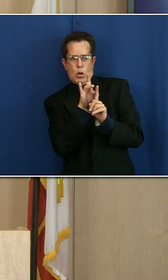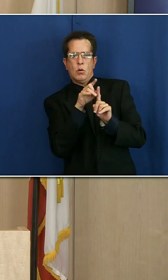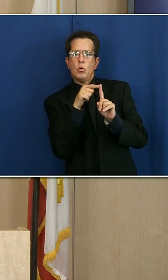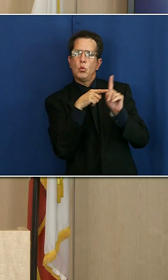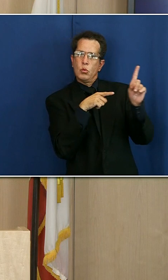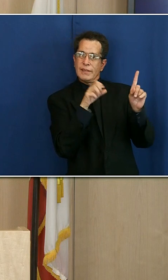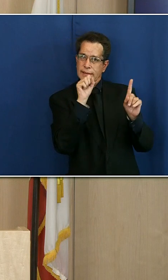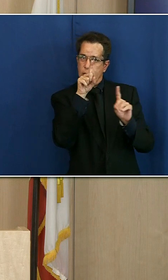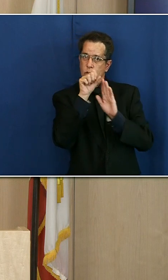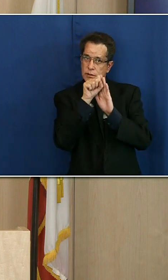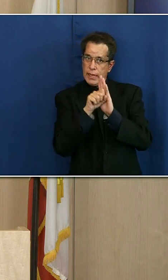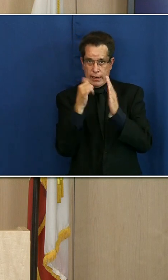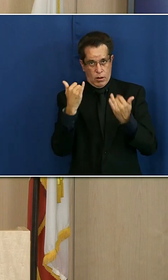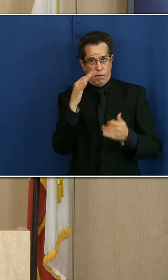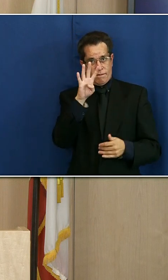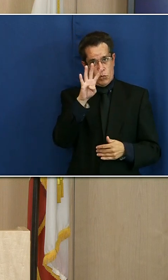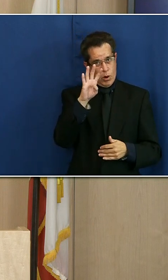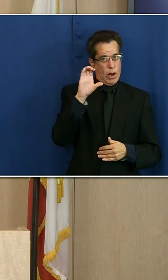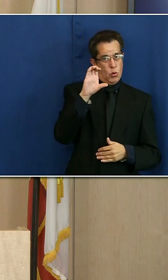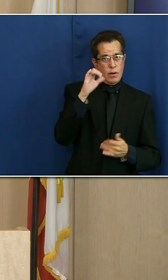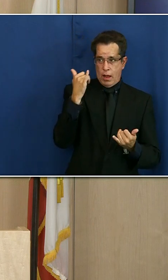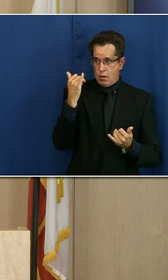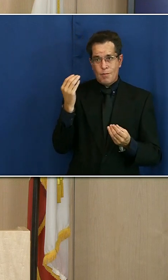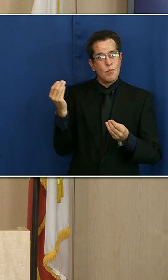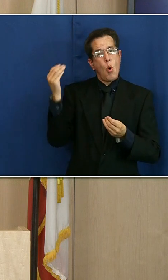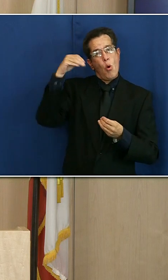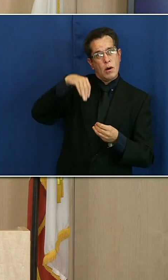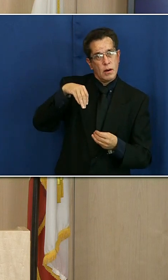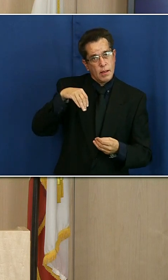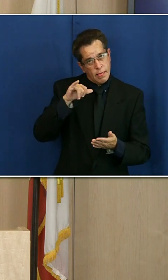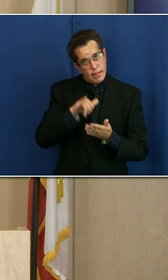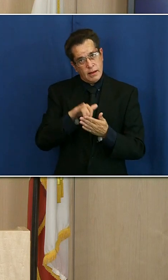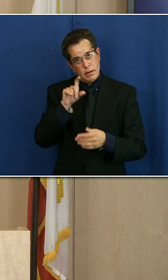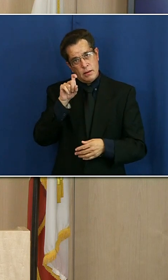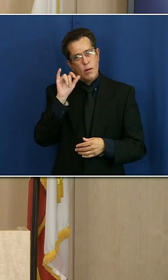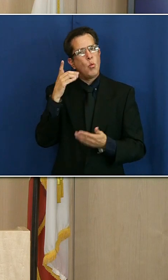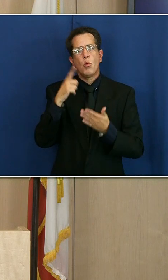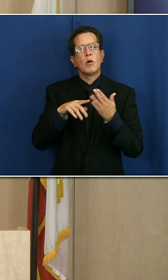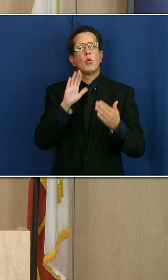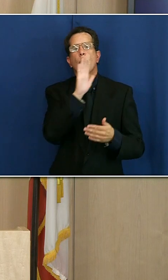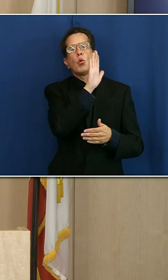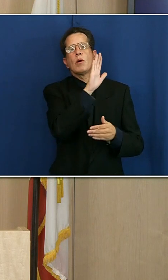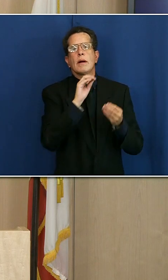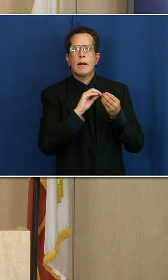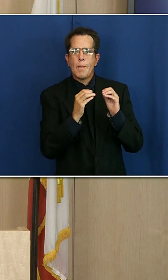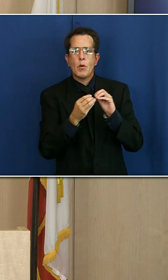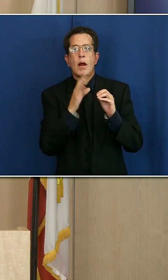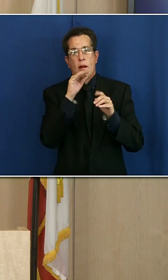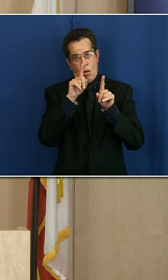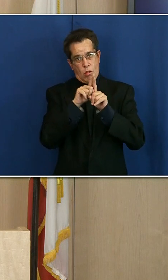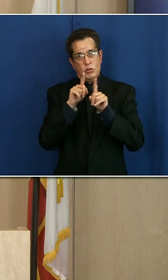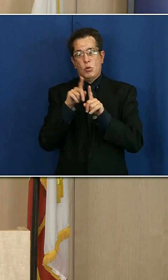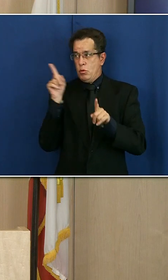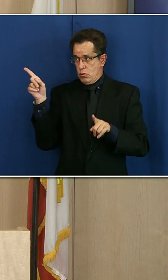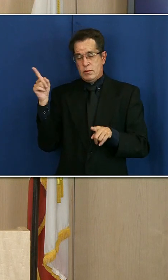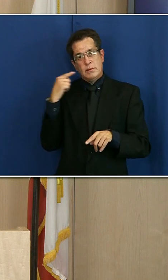the number gone up from the 400? And also, so what you're saying also, Luke, is that you do have jurisdiction over